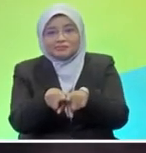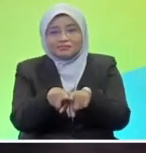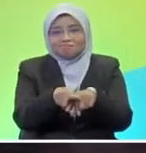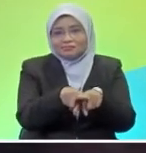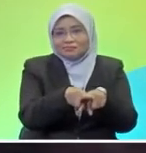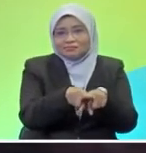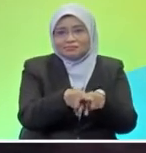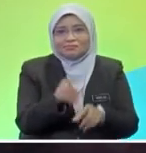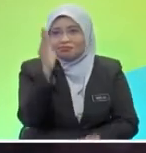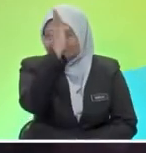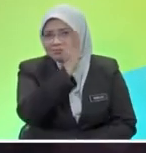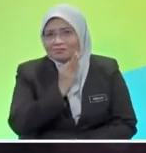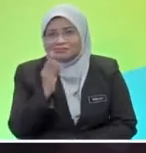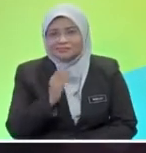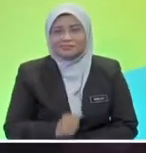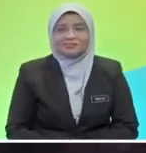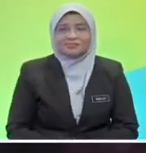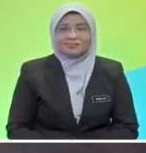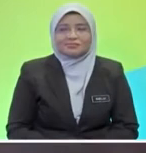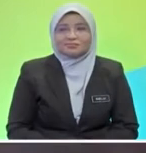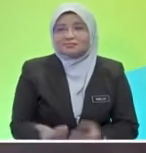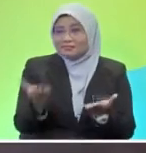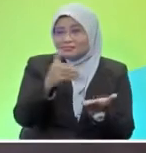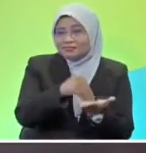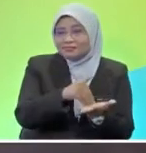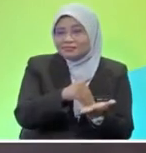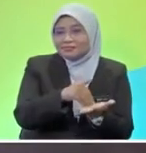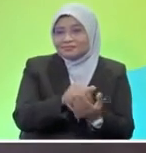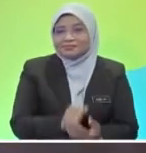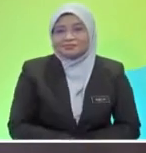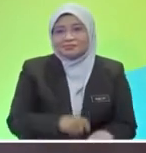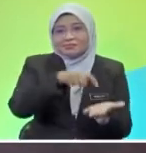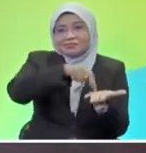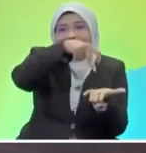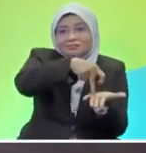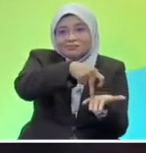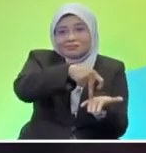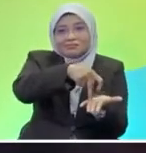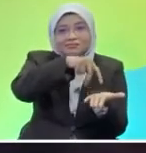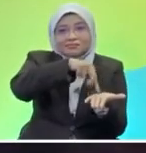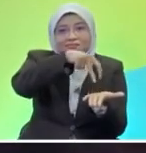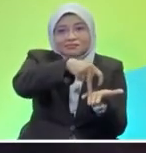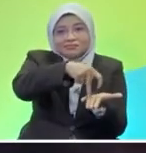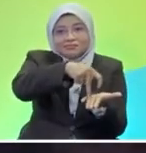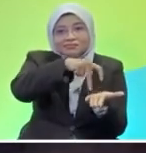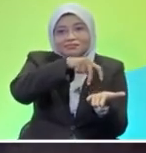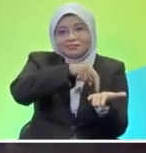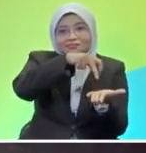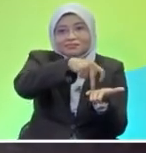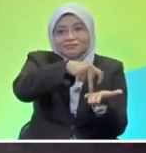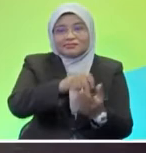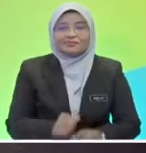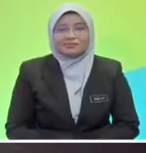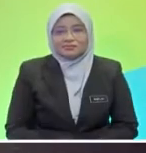more time? Okay. Can you gallop one more time? Very good. Okay. Good. Okay, shall we try the next